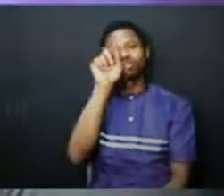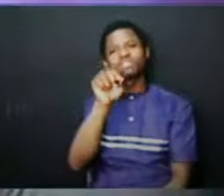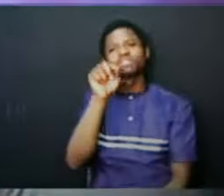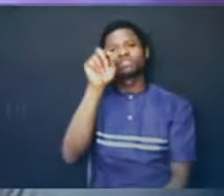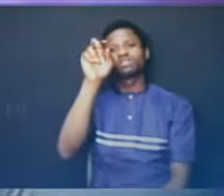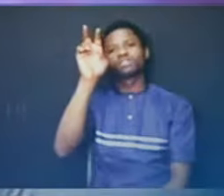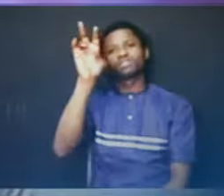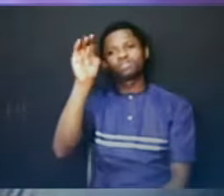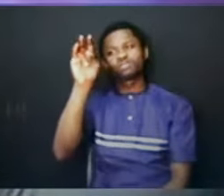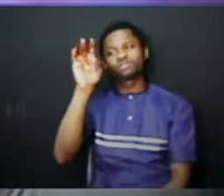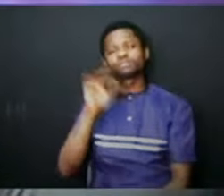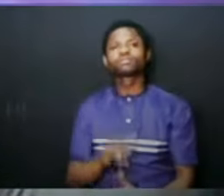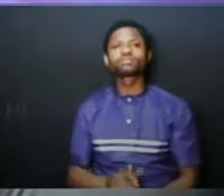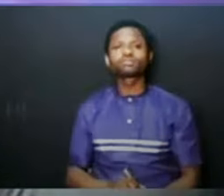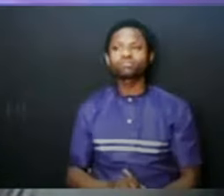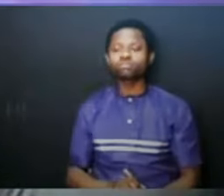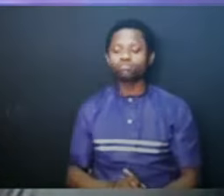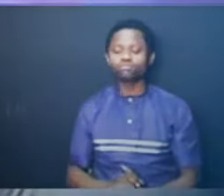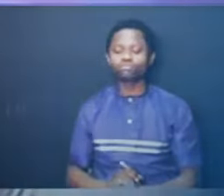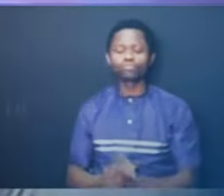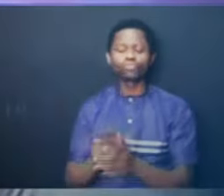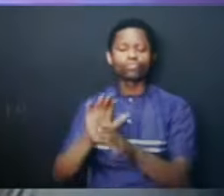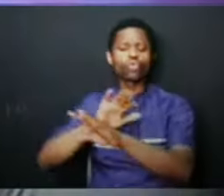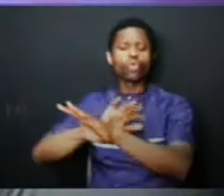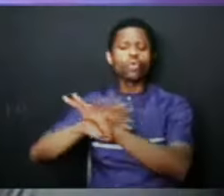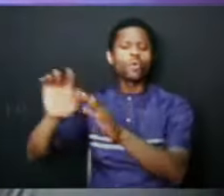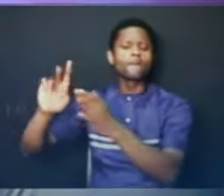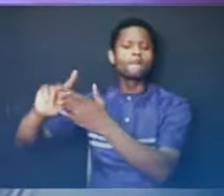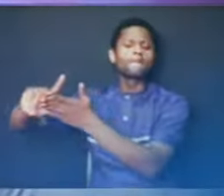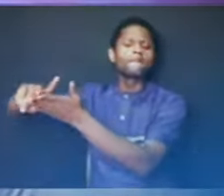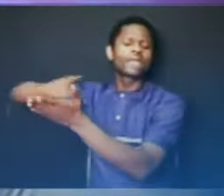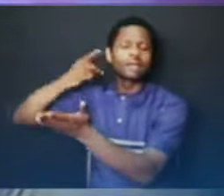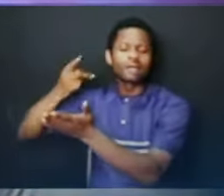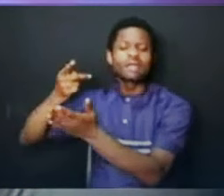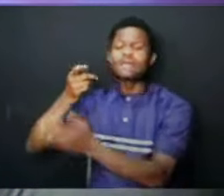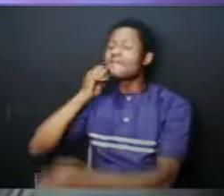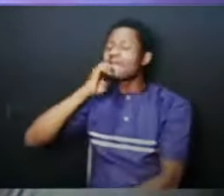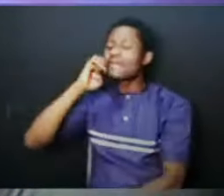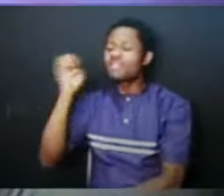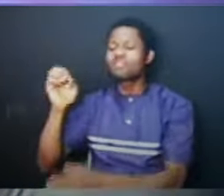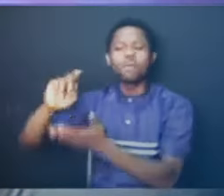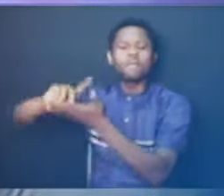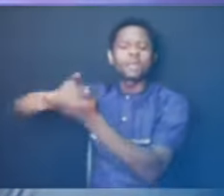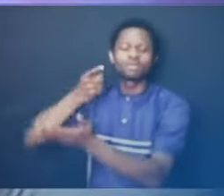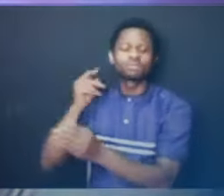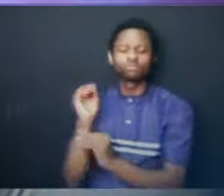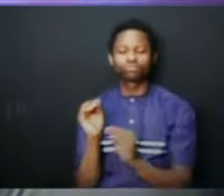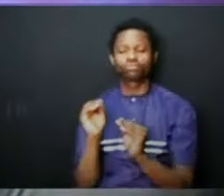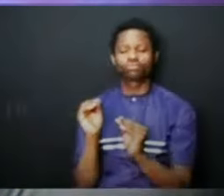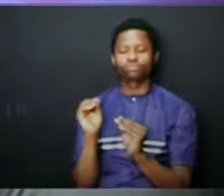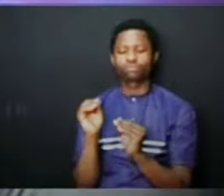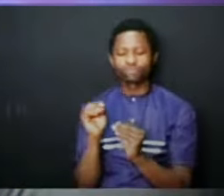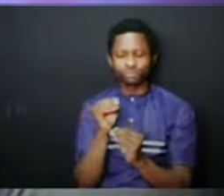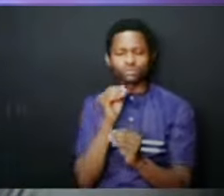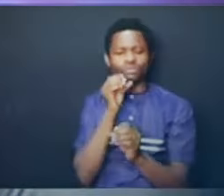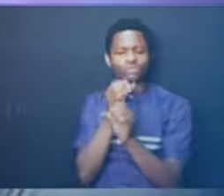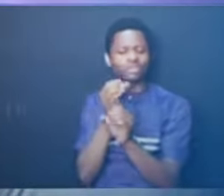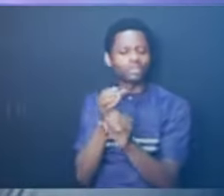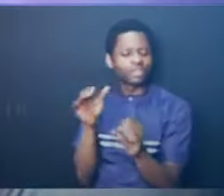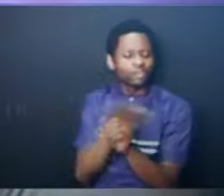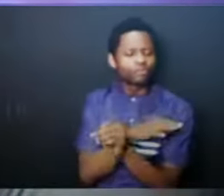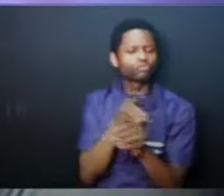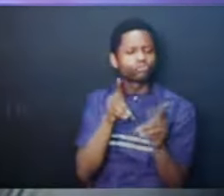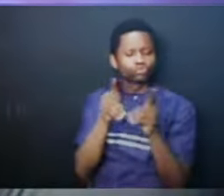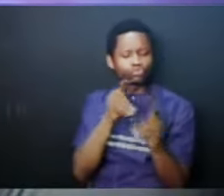17. Do not repay anyone evil for evil. Be careful to do what is right in